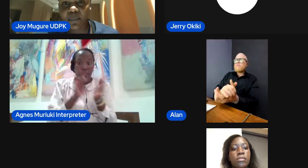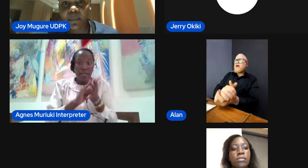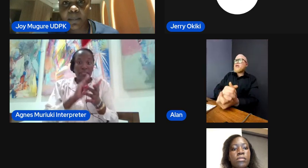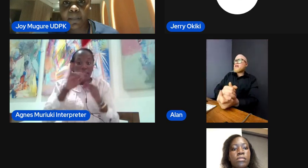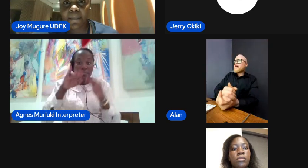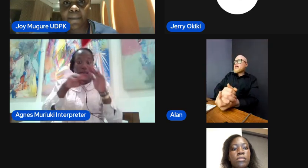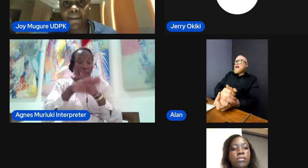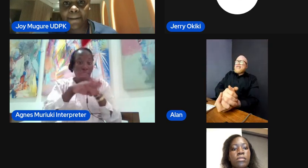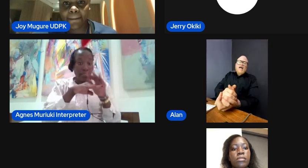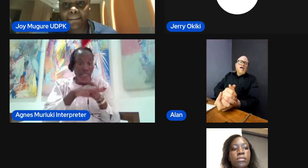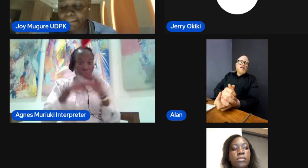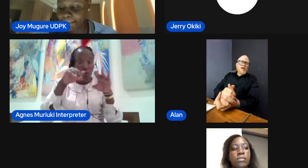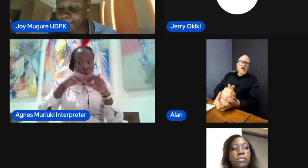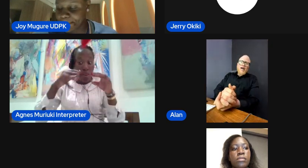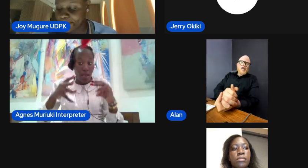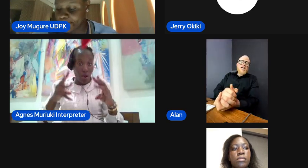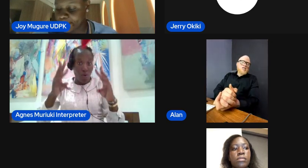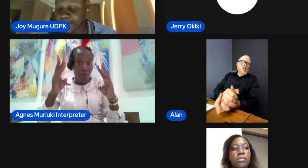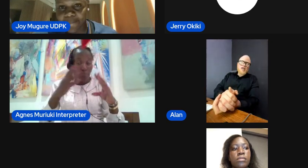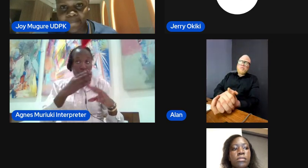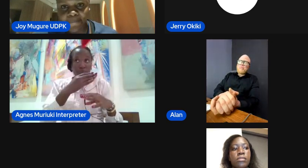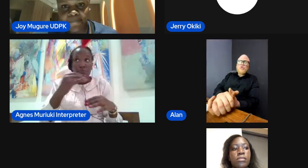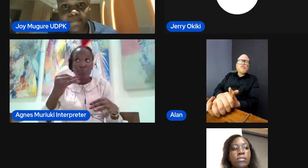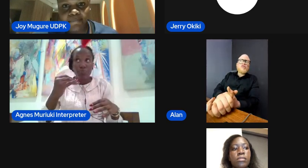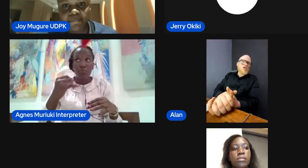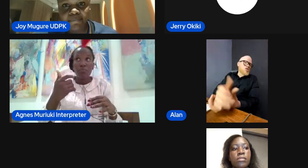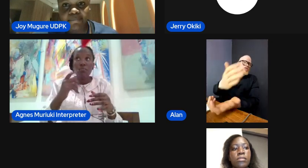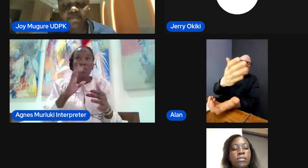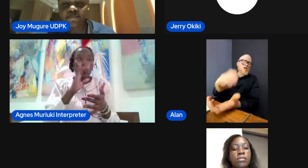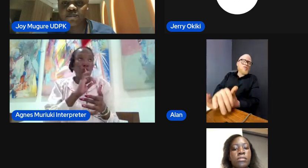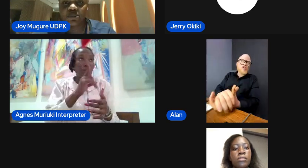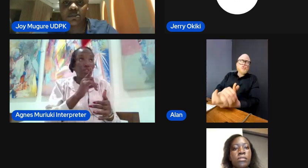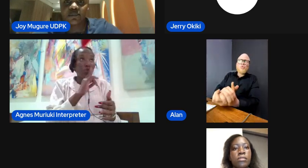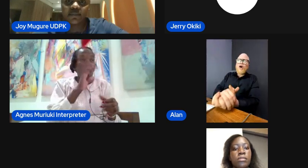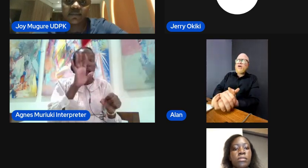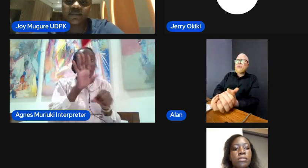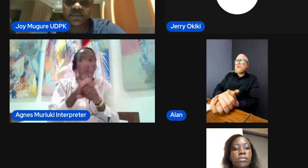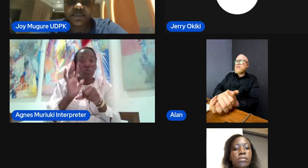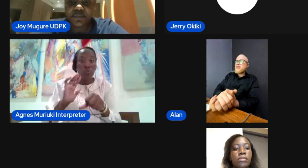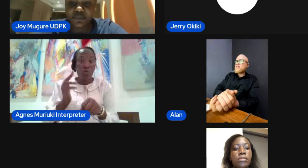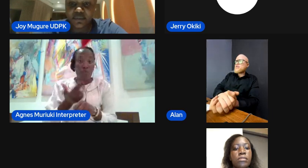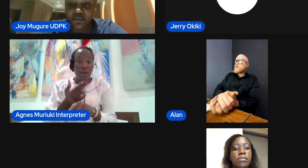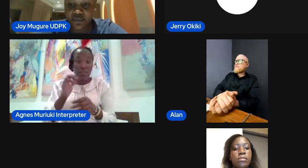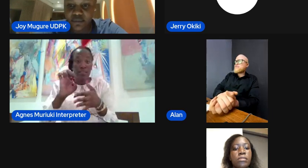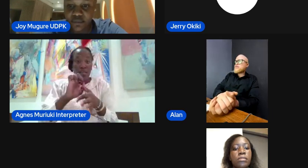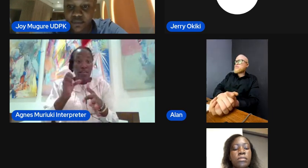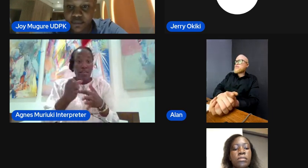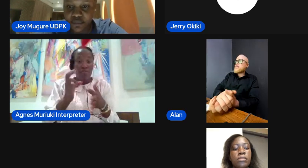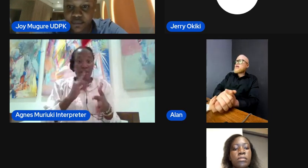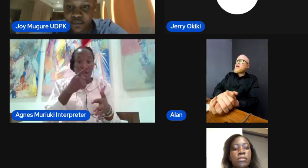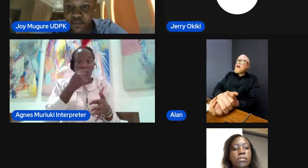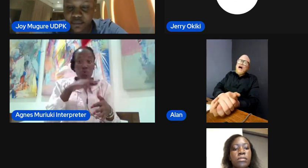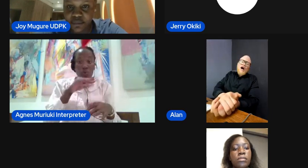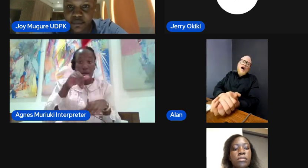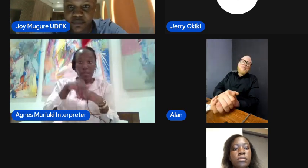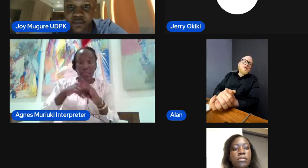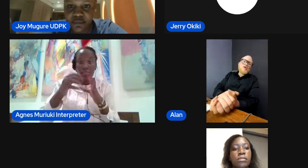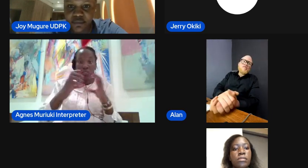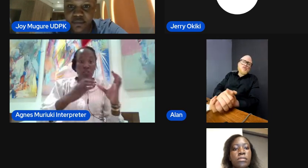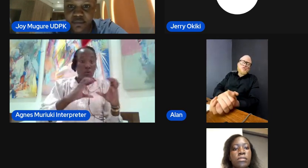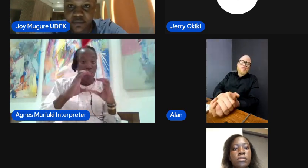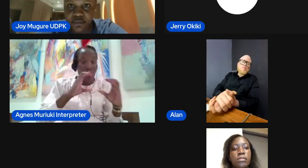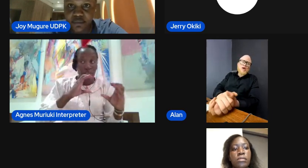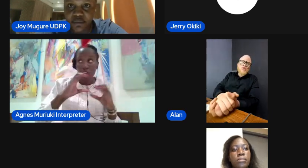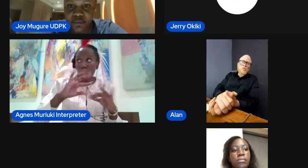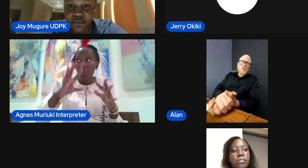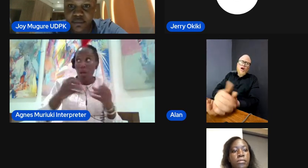in some manner. And I guarantee most of us, even some of us who are on this conversation, how many